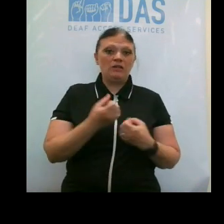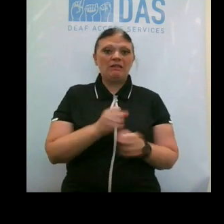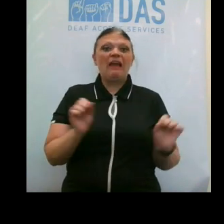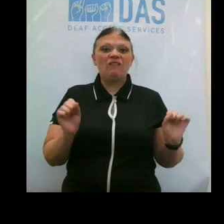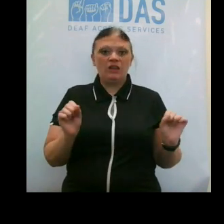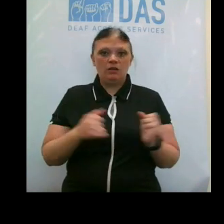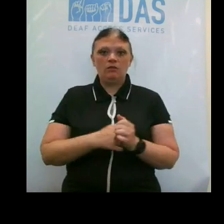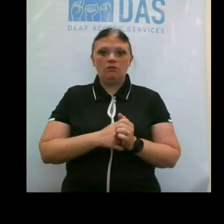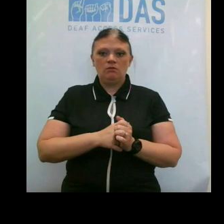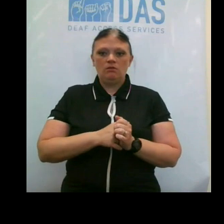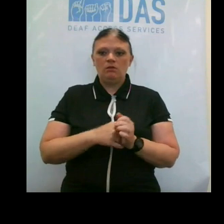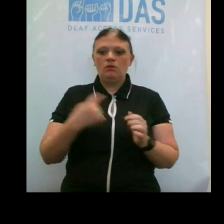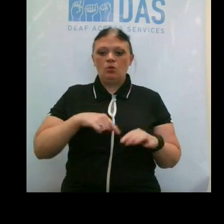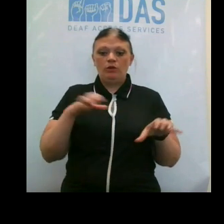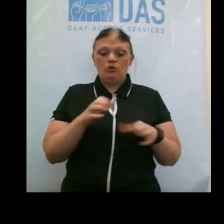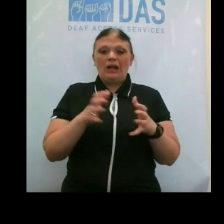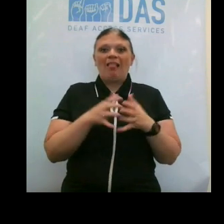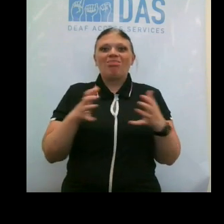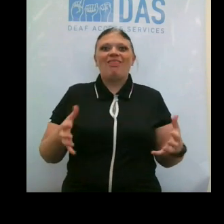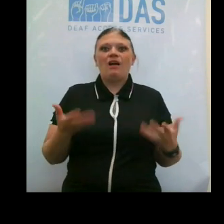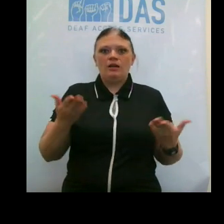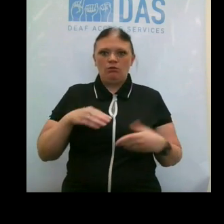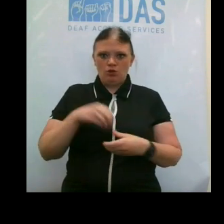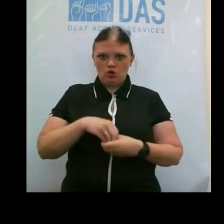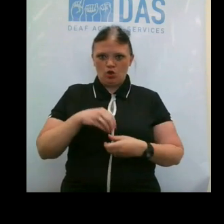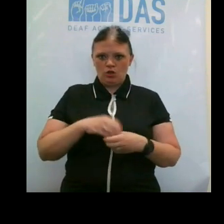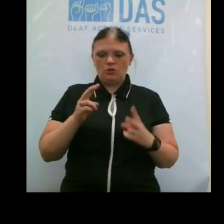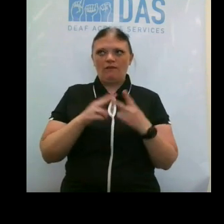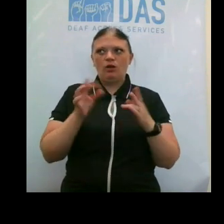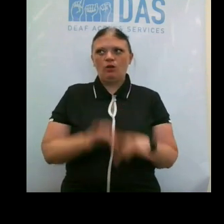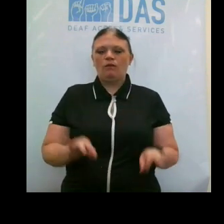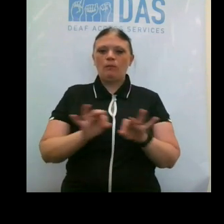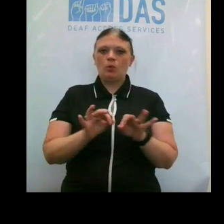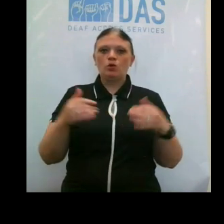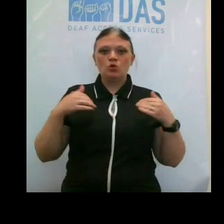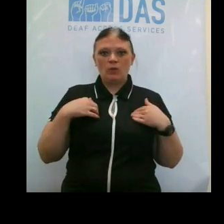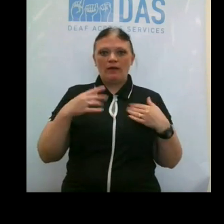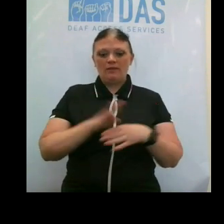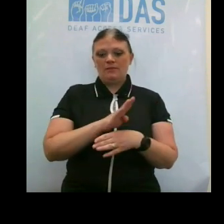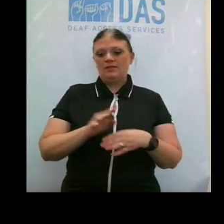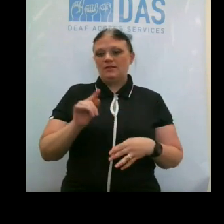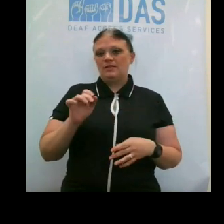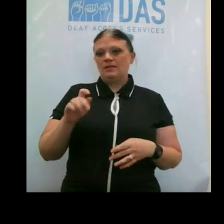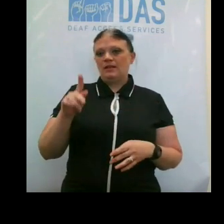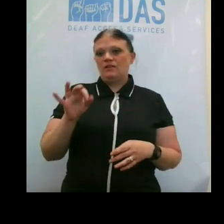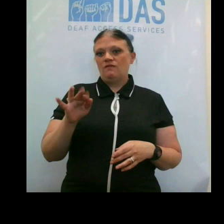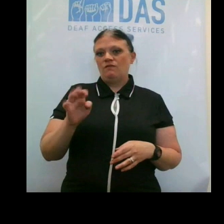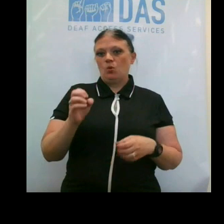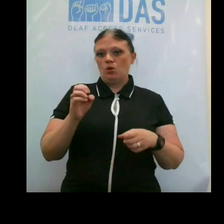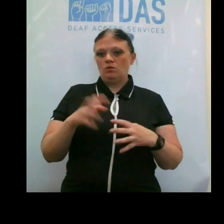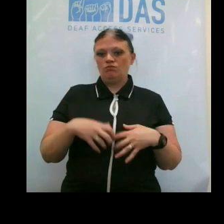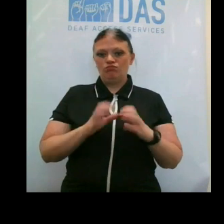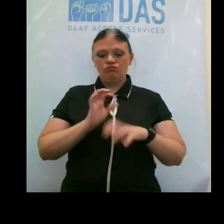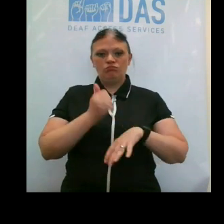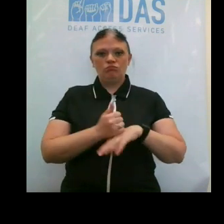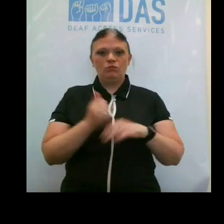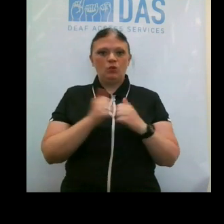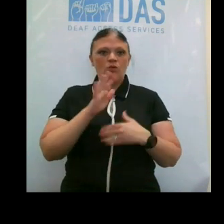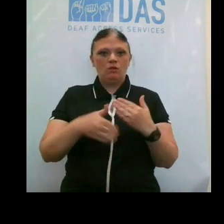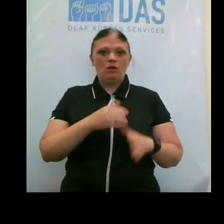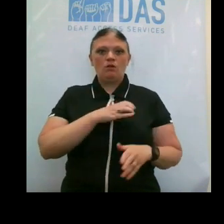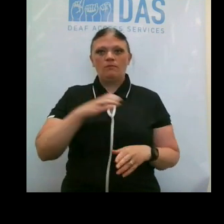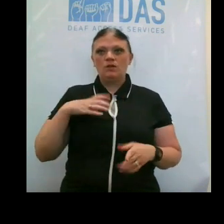safely. We are doing a lot here internally, so it's why it's very important we have this business task force in place with all the committees. And I